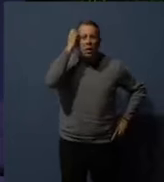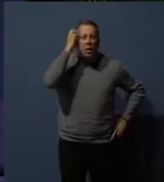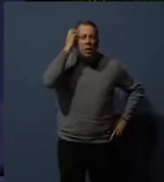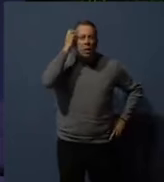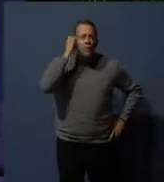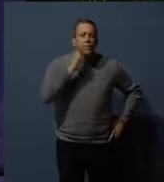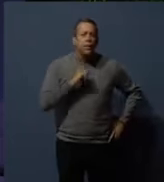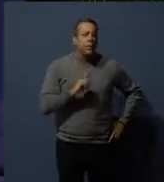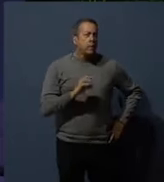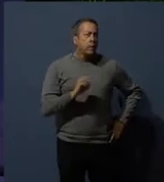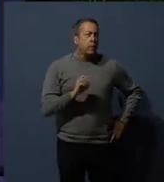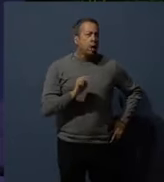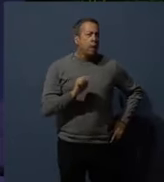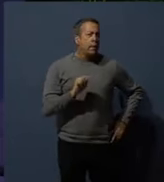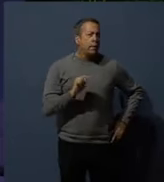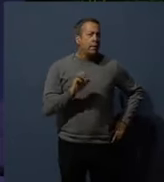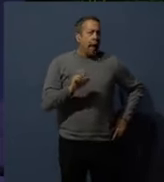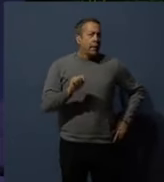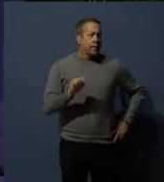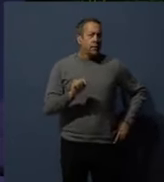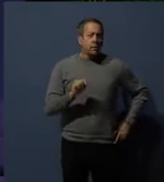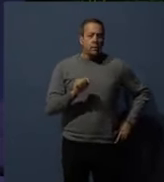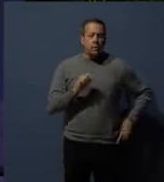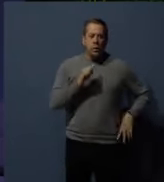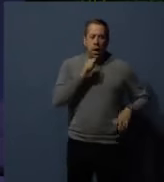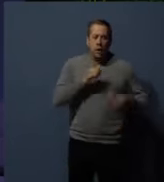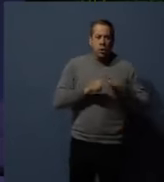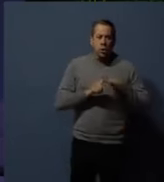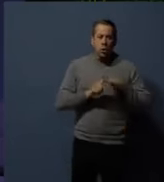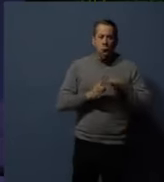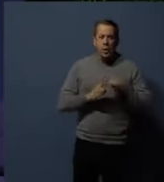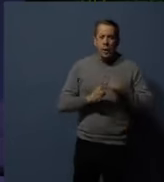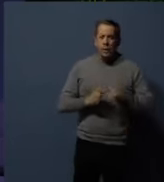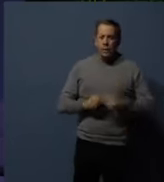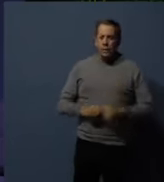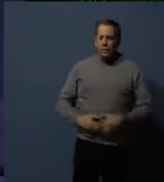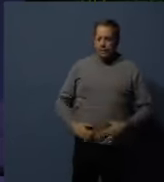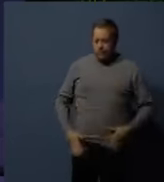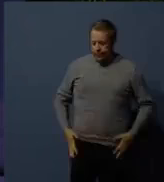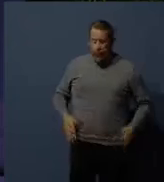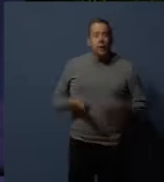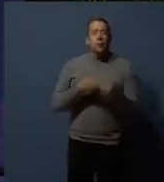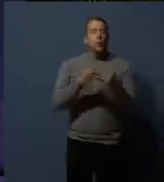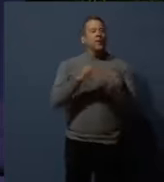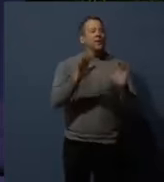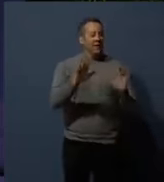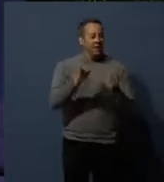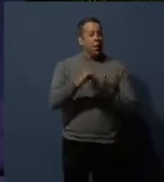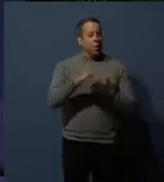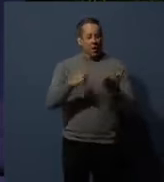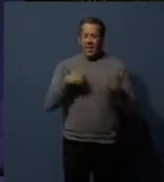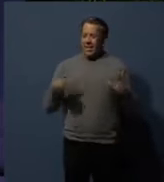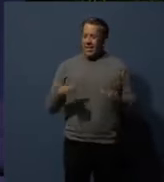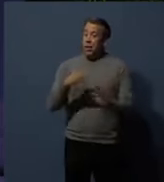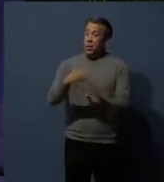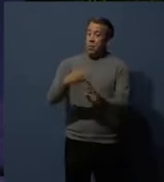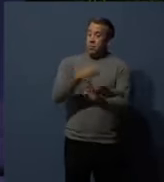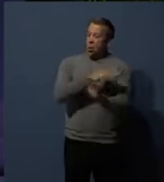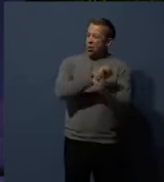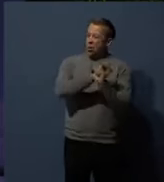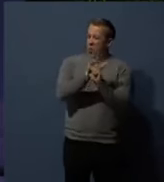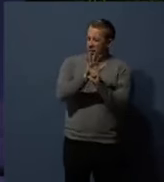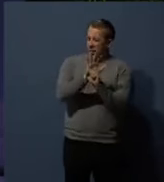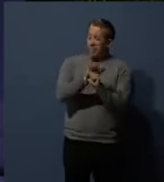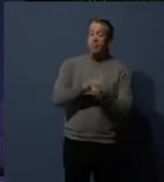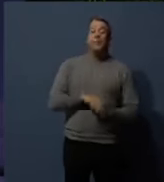So it should say contact information. Sorry about that. But this is what we did. And we did this before COVID, and we went from